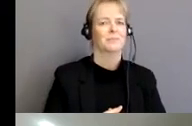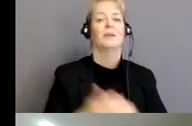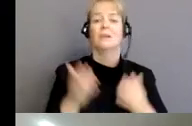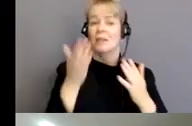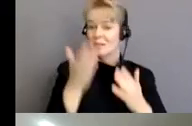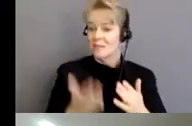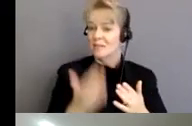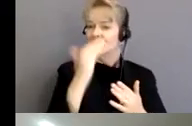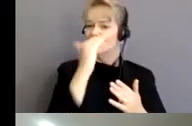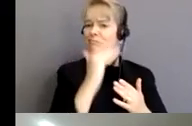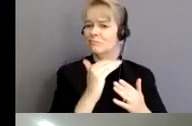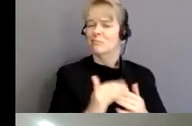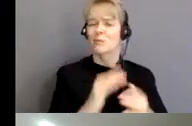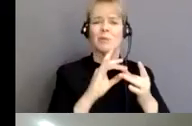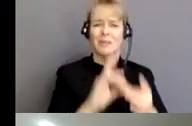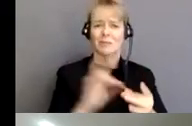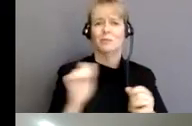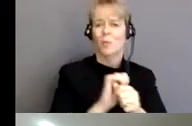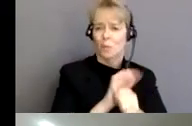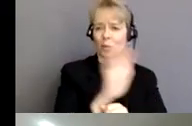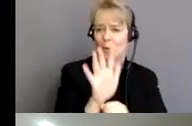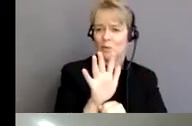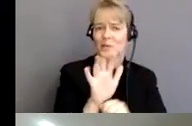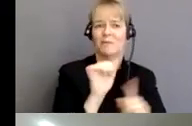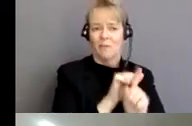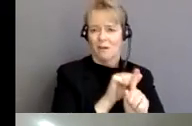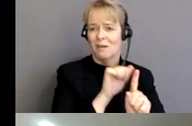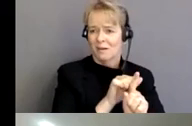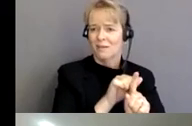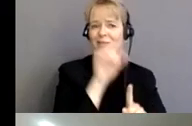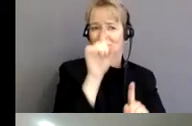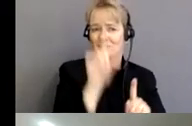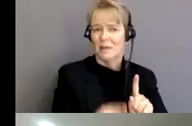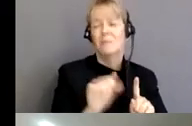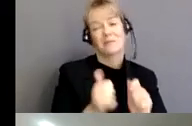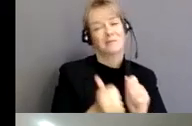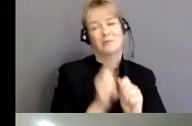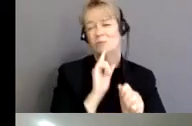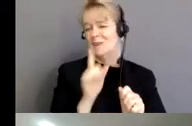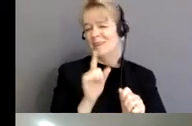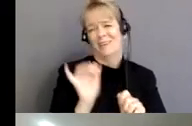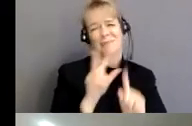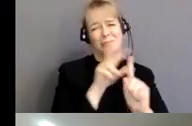COVID-19 pandemic. But of course, the information here applies pretty much at any time.